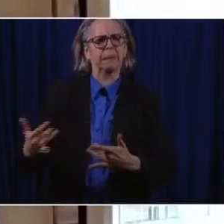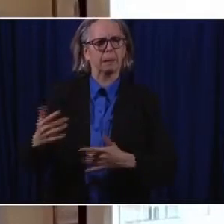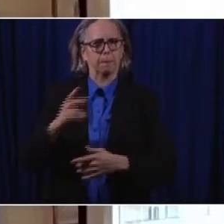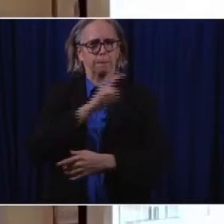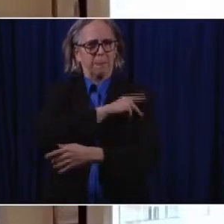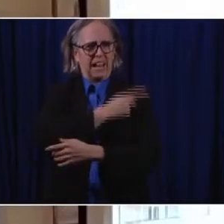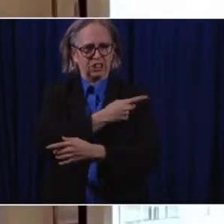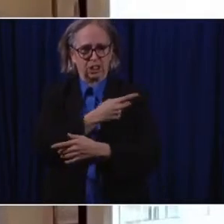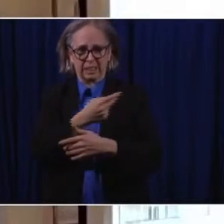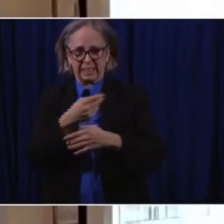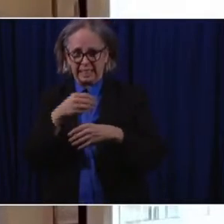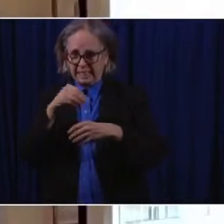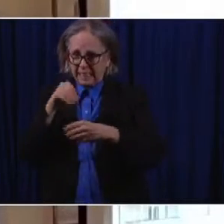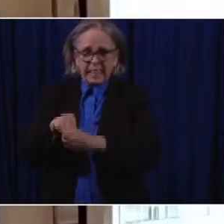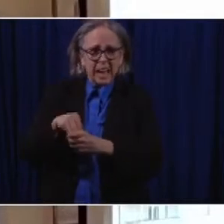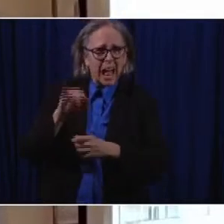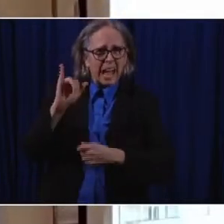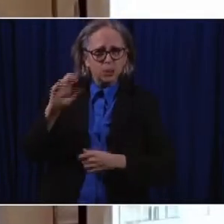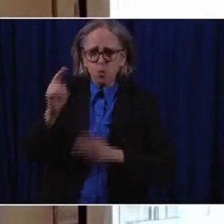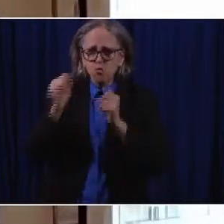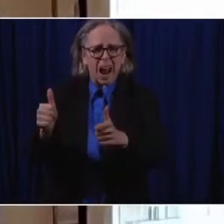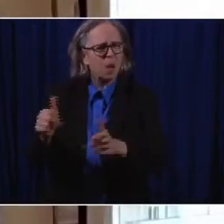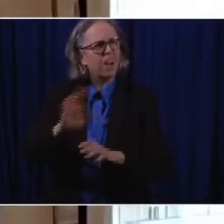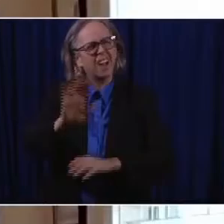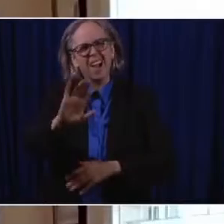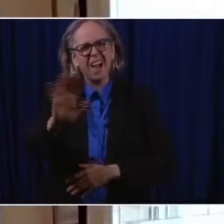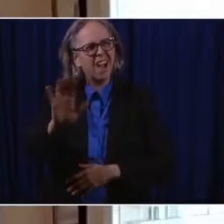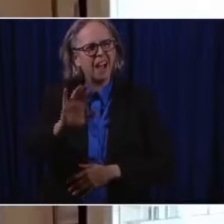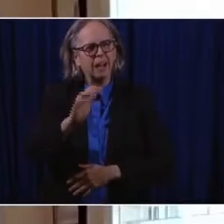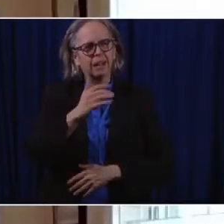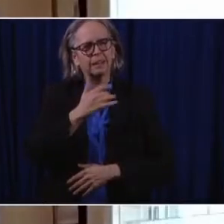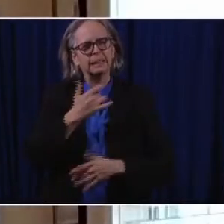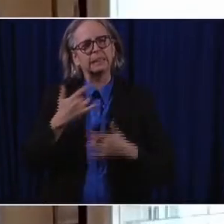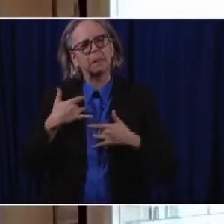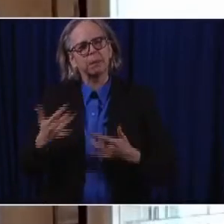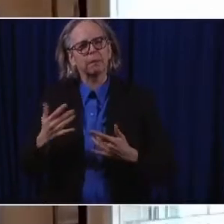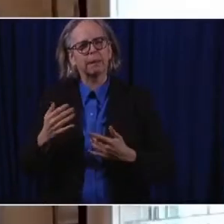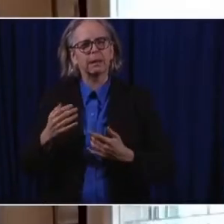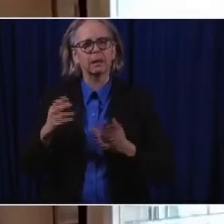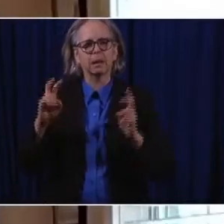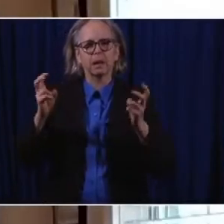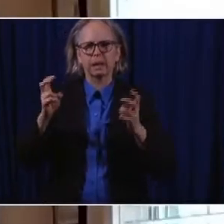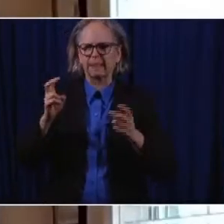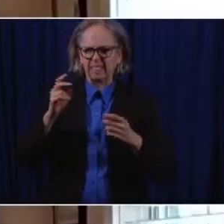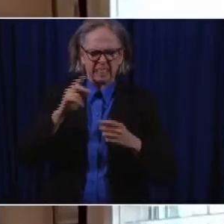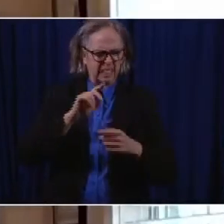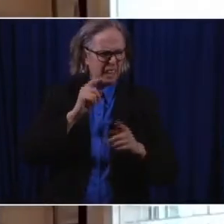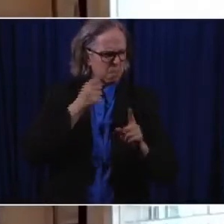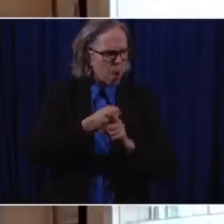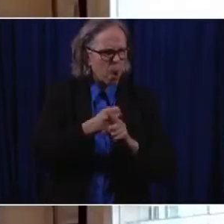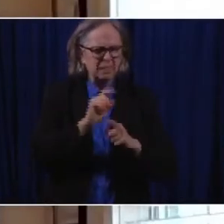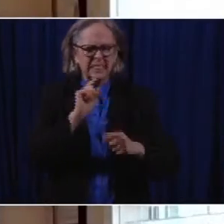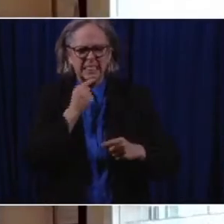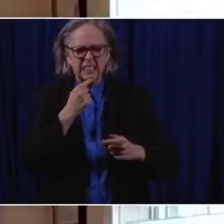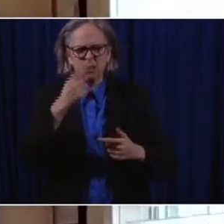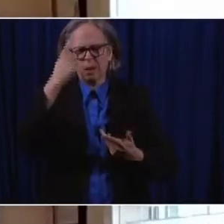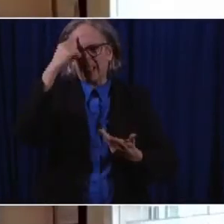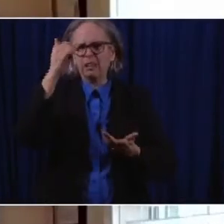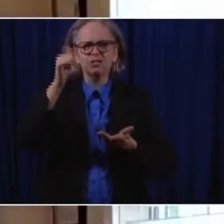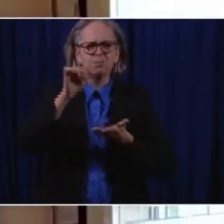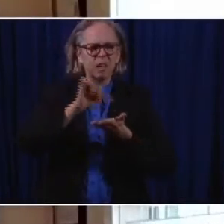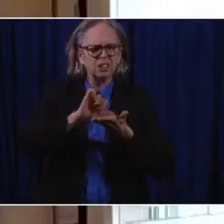moved there after a very serious surgery, like maybe brain surgery or heart surgery, or when their condition